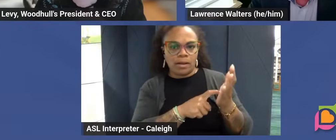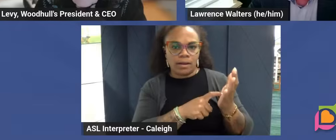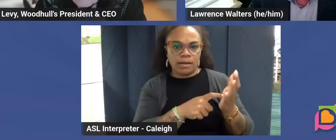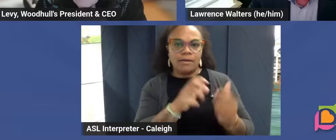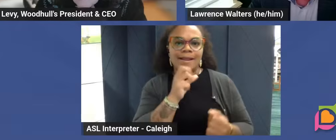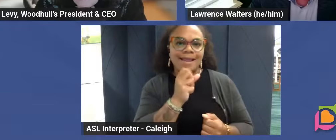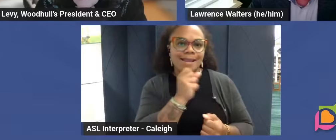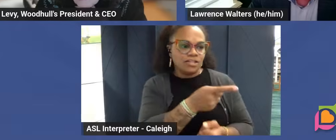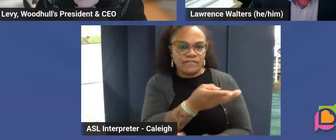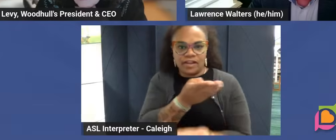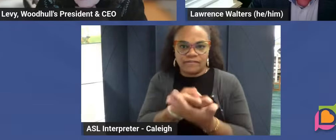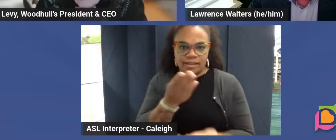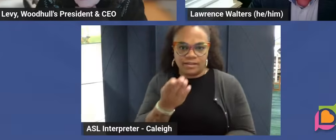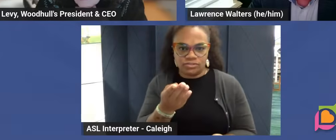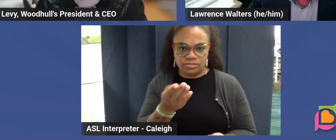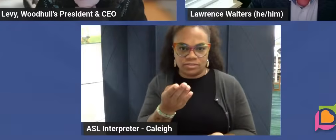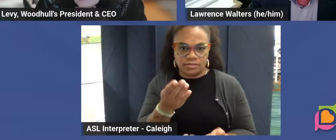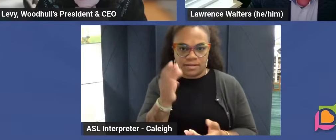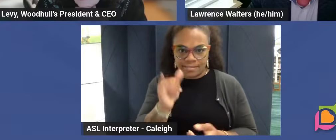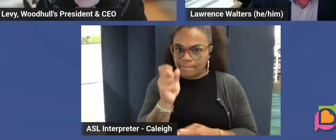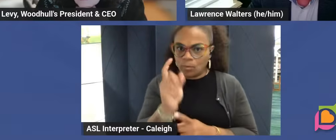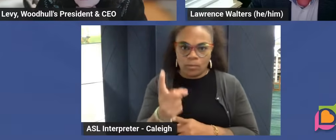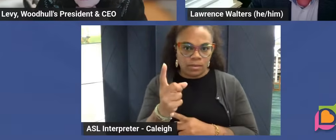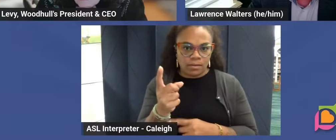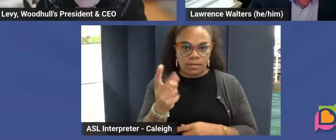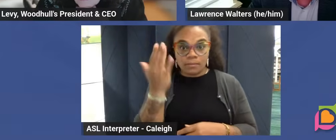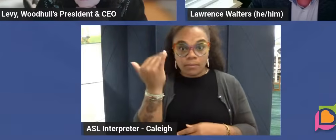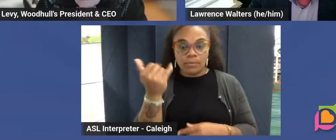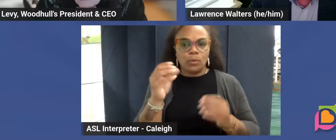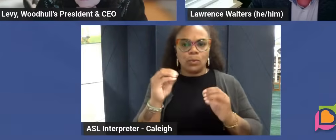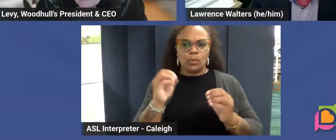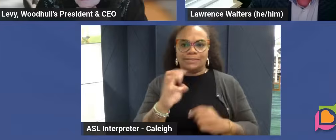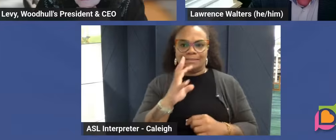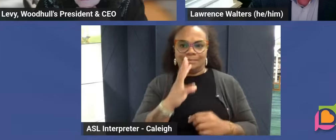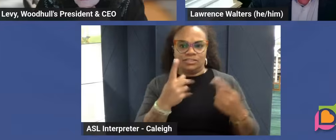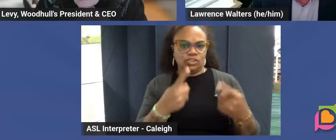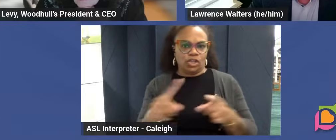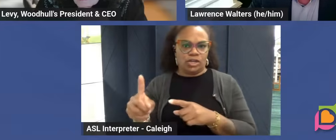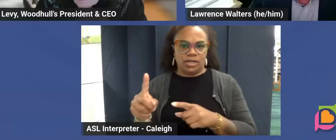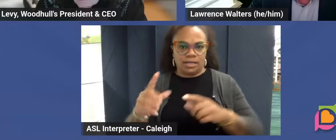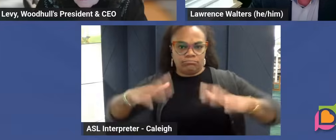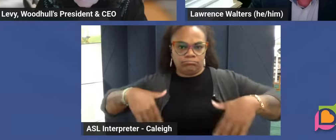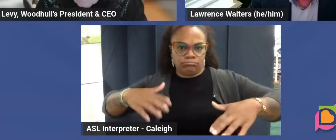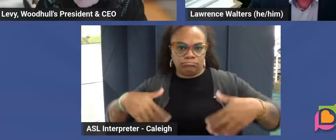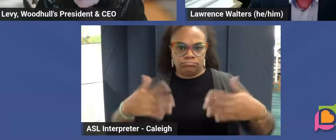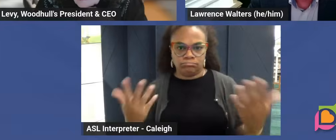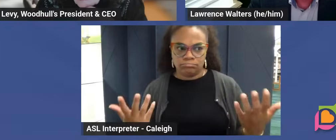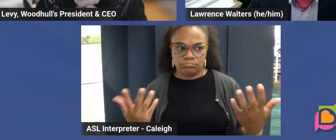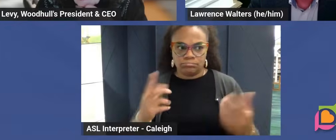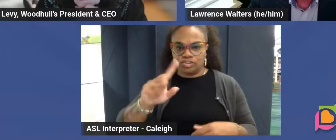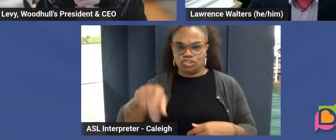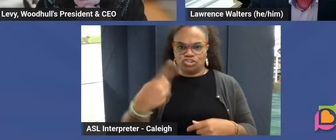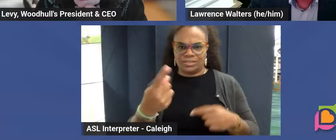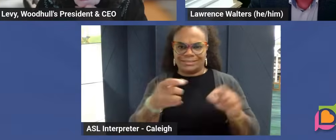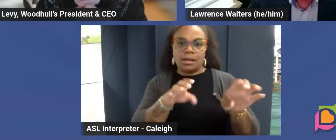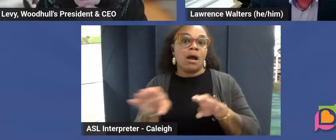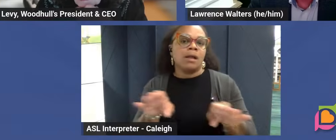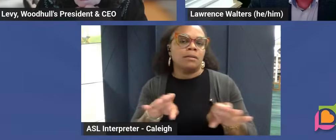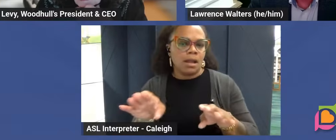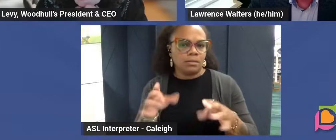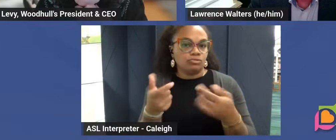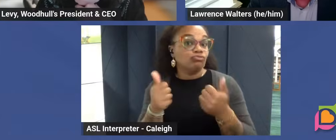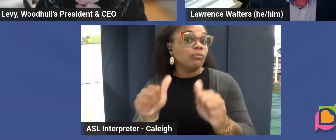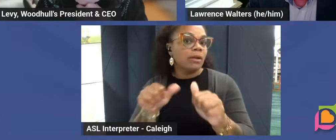age verification at that point because no speech is occurring yet. It's just conduct in attempting to